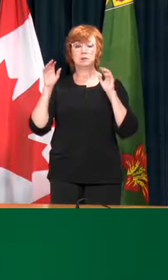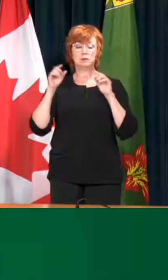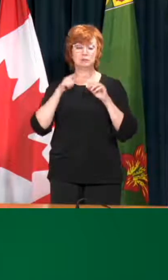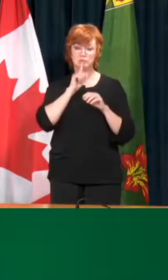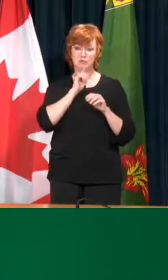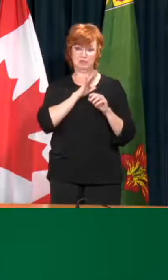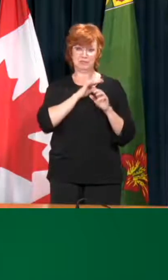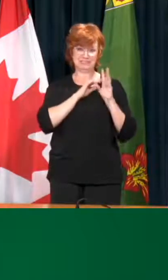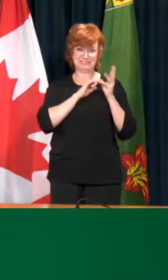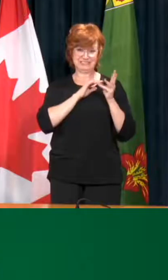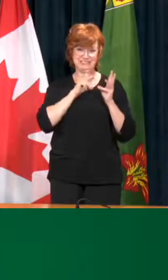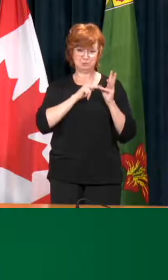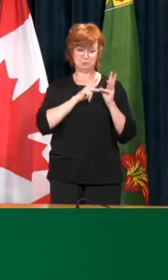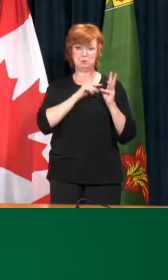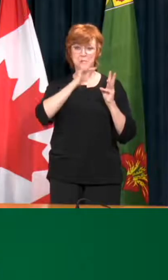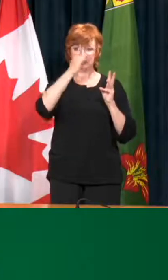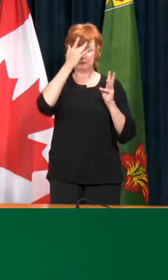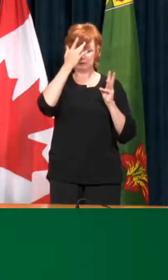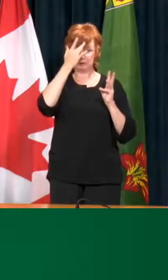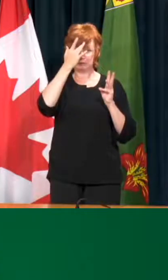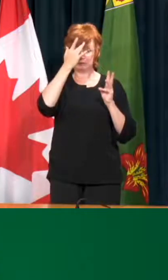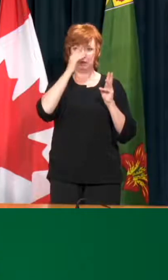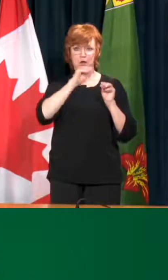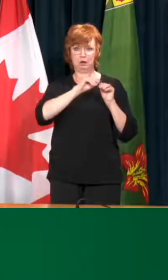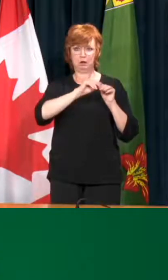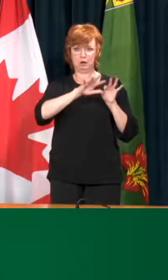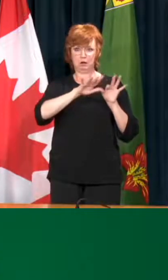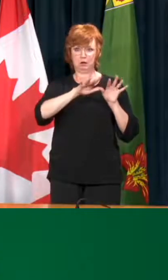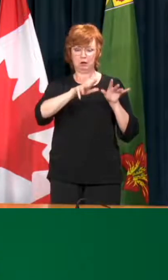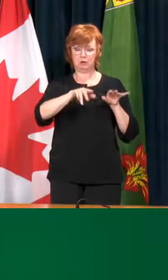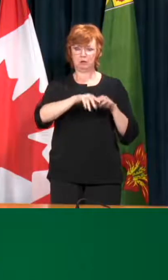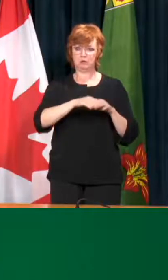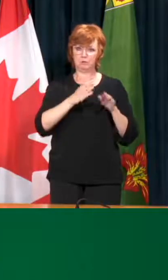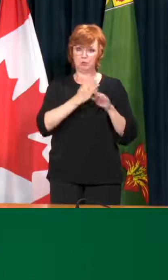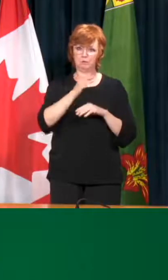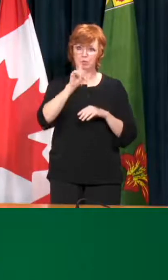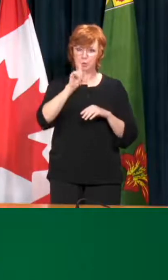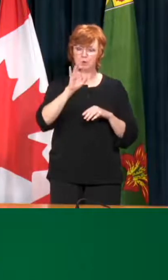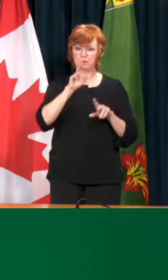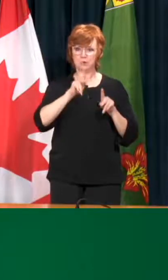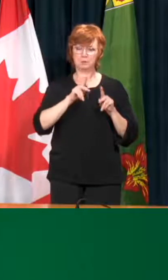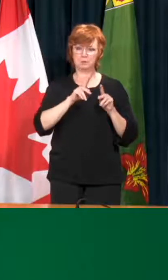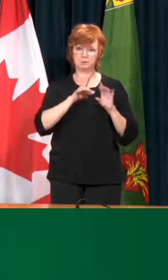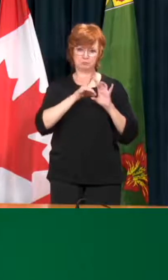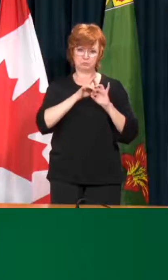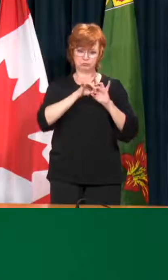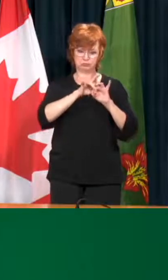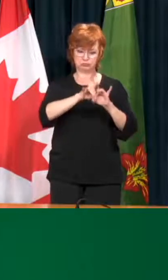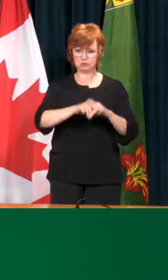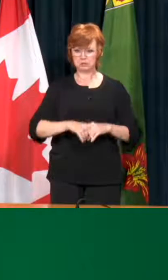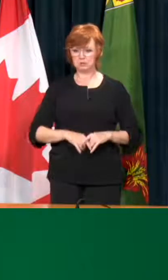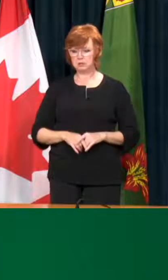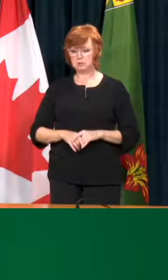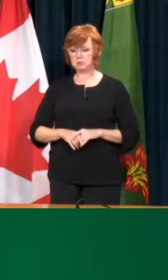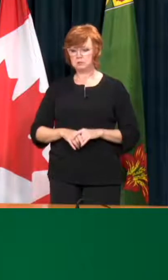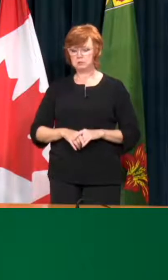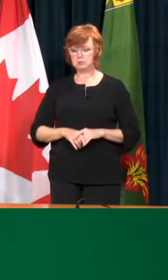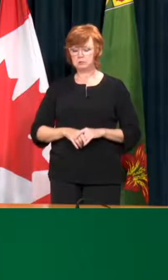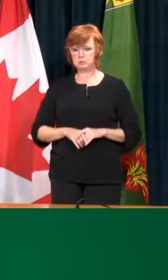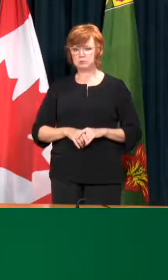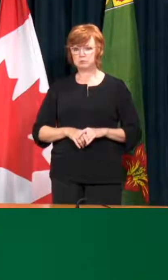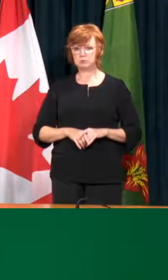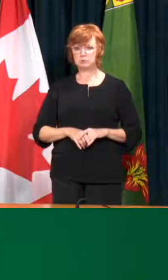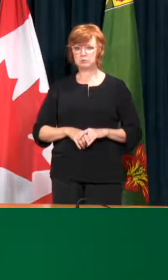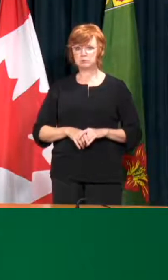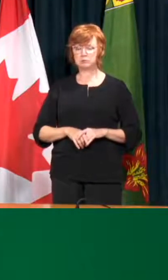contacts from the 6 cases, and as they are followed up and may require testing, we'll certainly either be reassured that there isn't